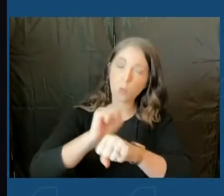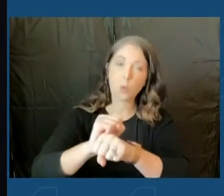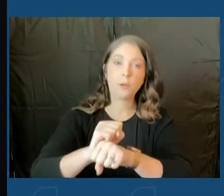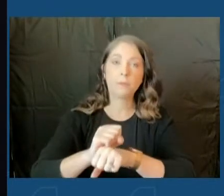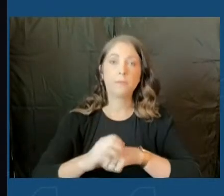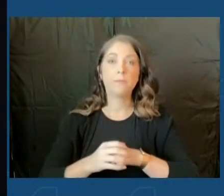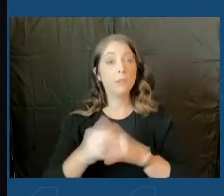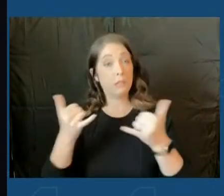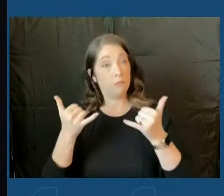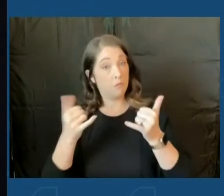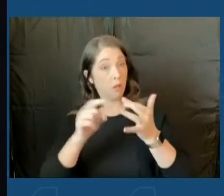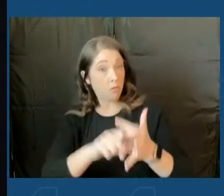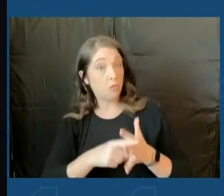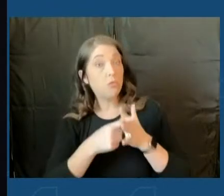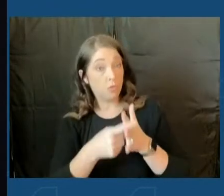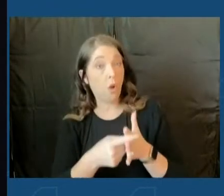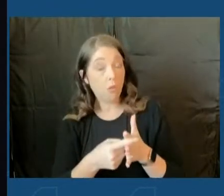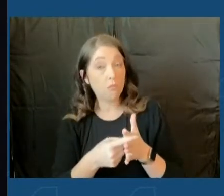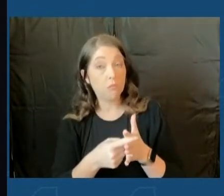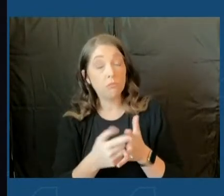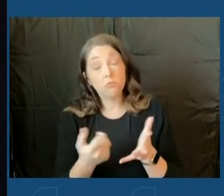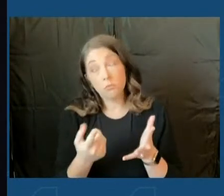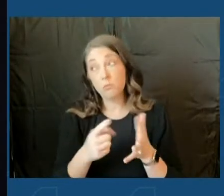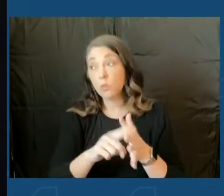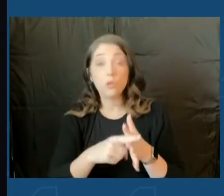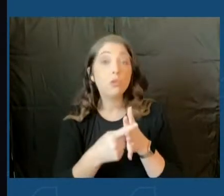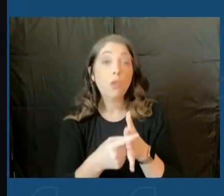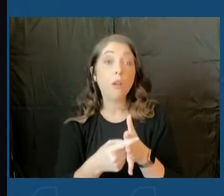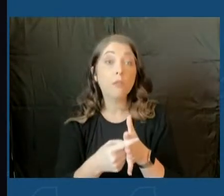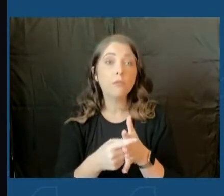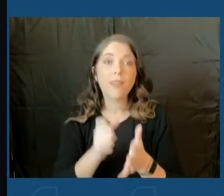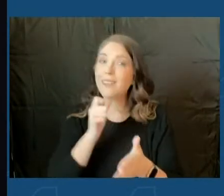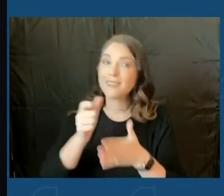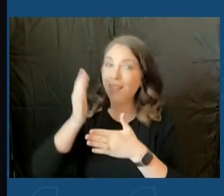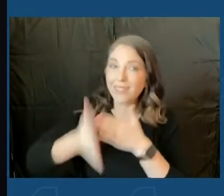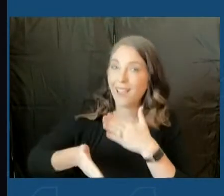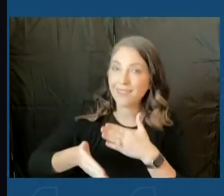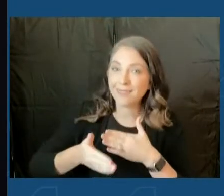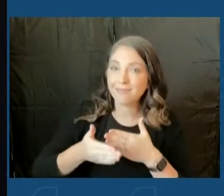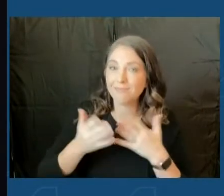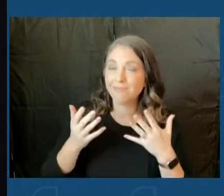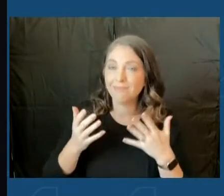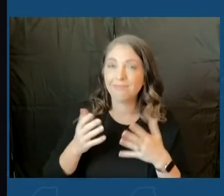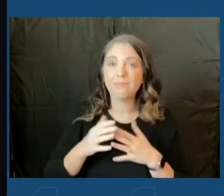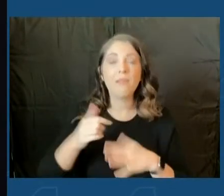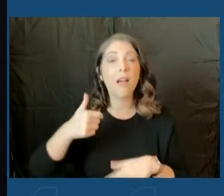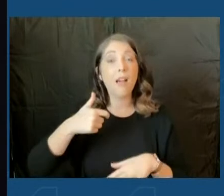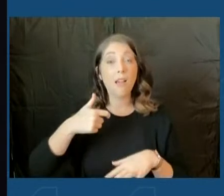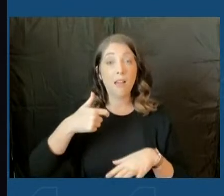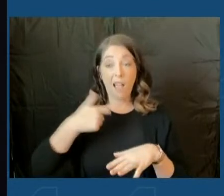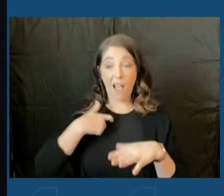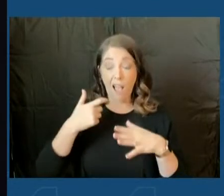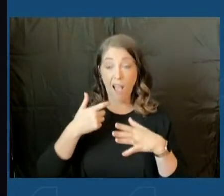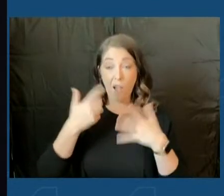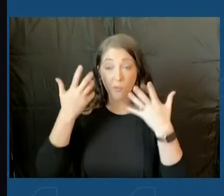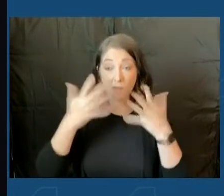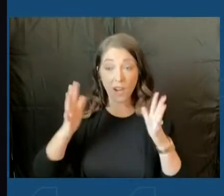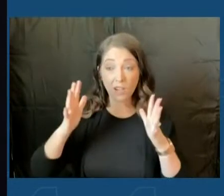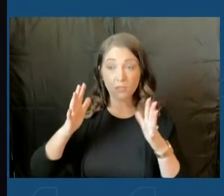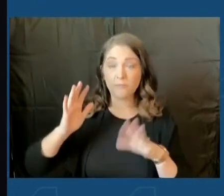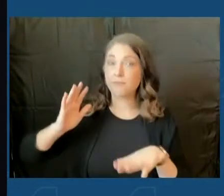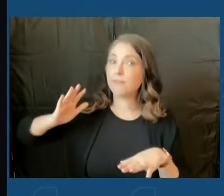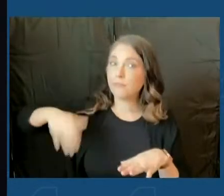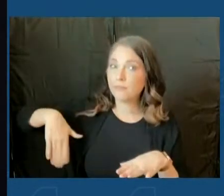start. It's a start, and it's not the end. I will not rest until everything we can do in our power has